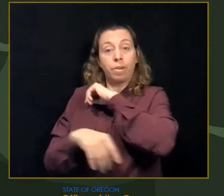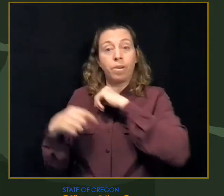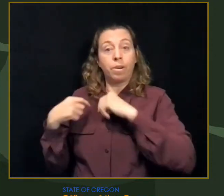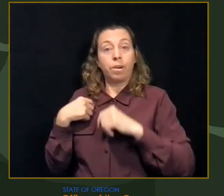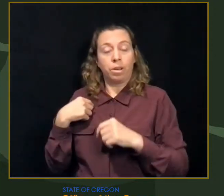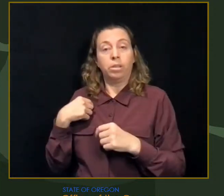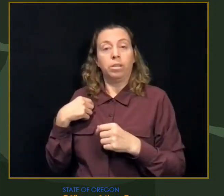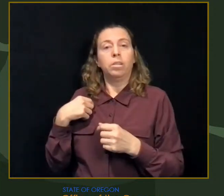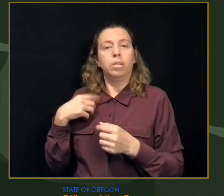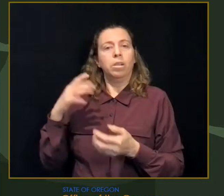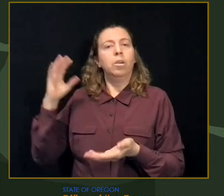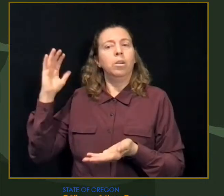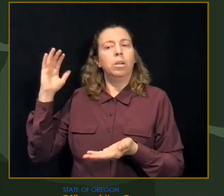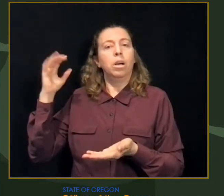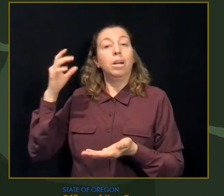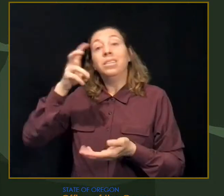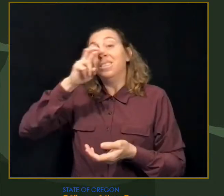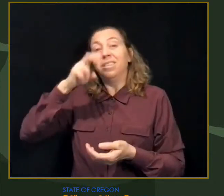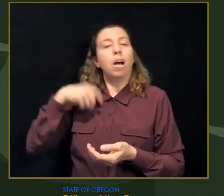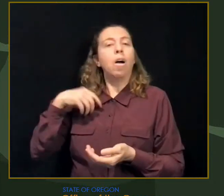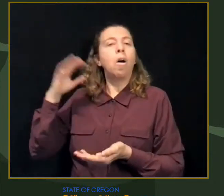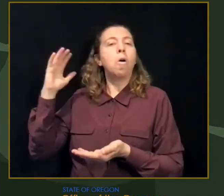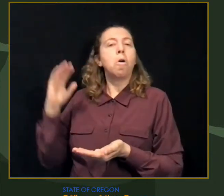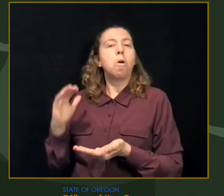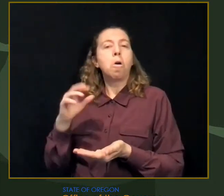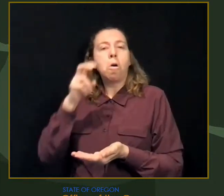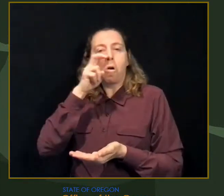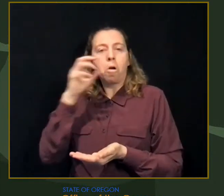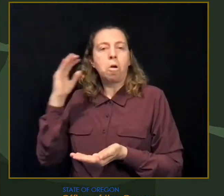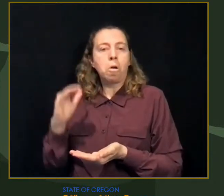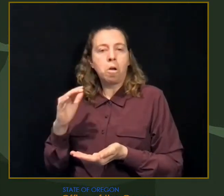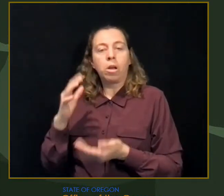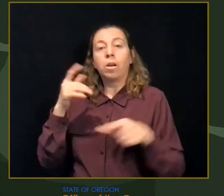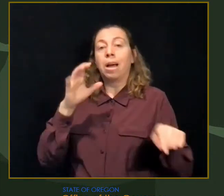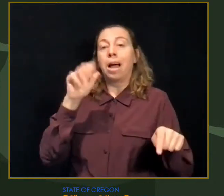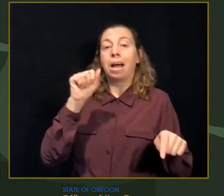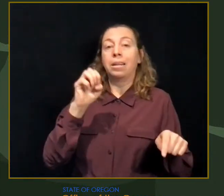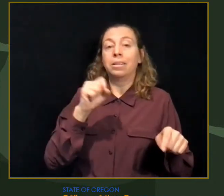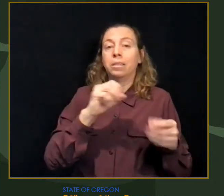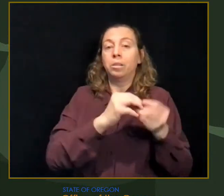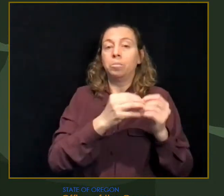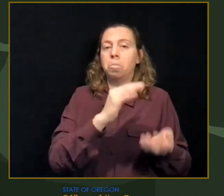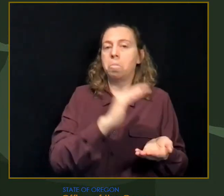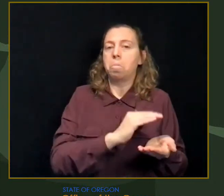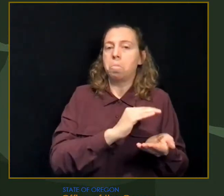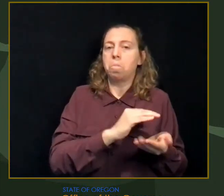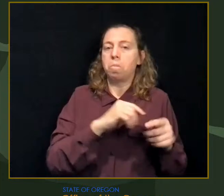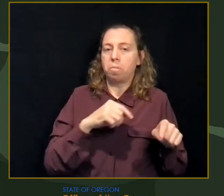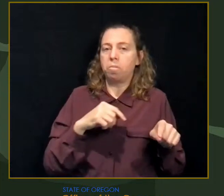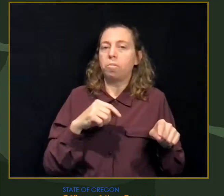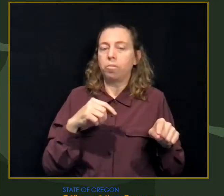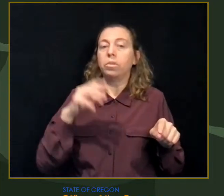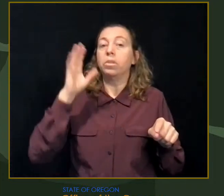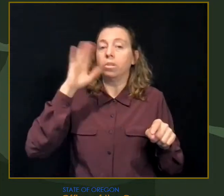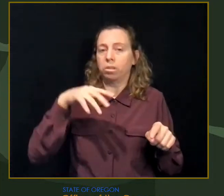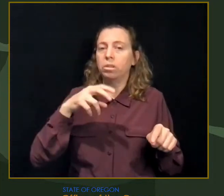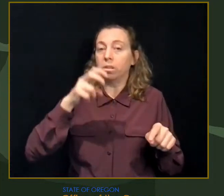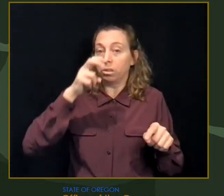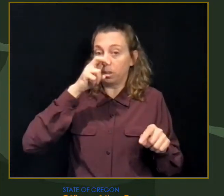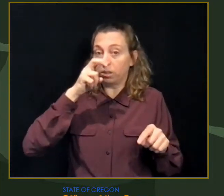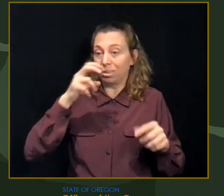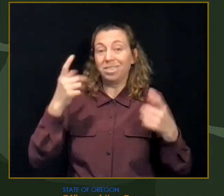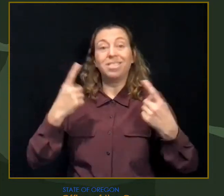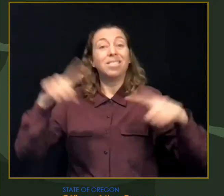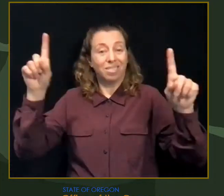case counts in the country. We already know this policy is effective when our Oregonians put their minds to it. Our modeling, which